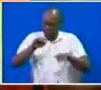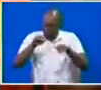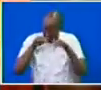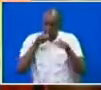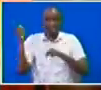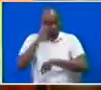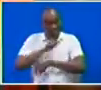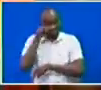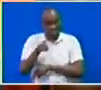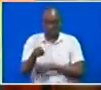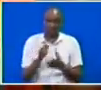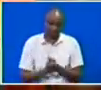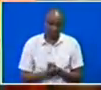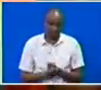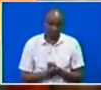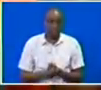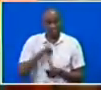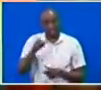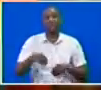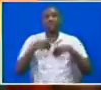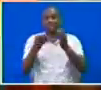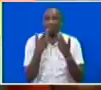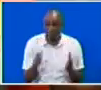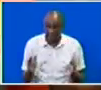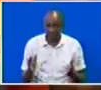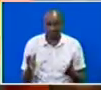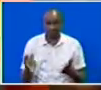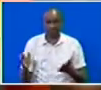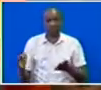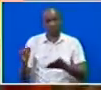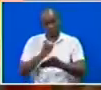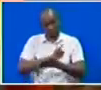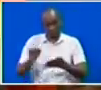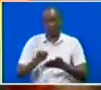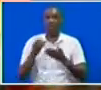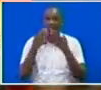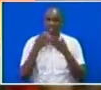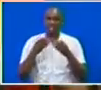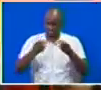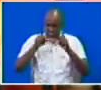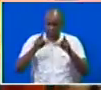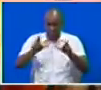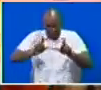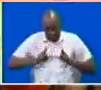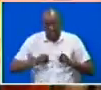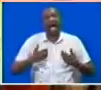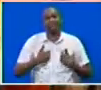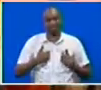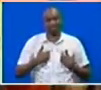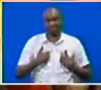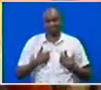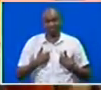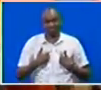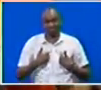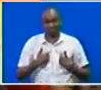and alhamdulillah, we've submitted. They have acknowledged and given us the certificate that